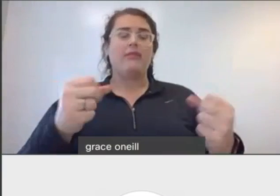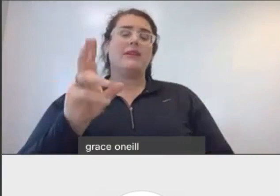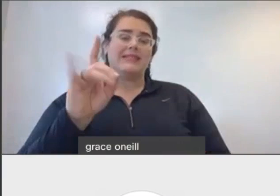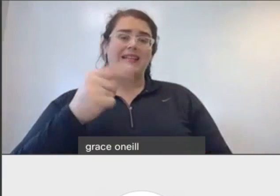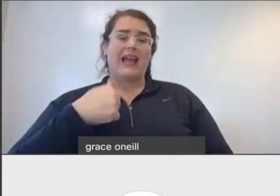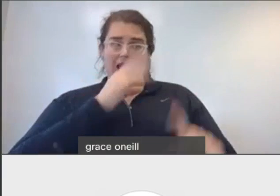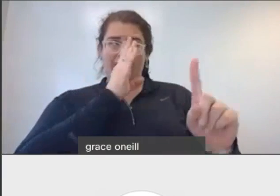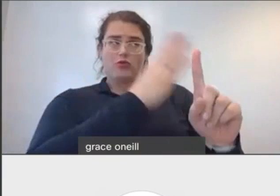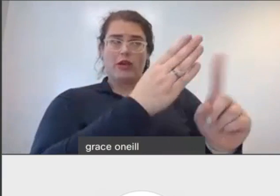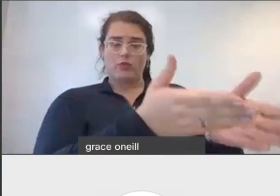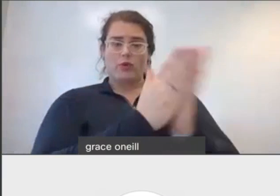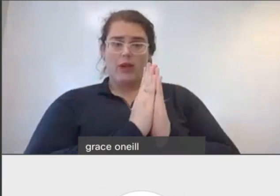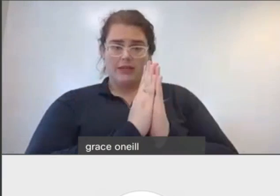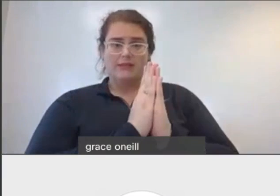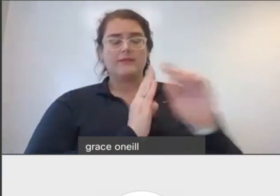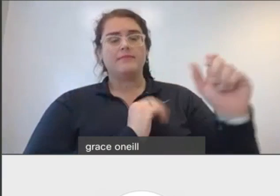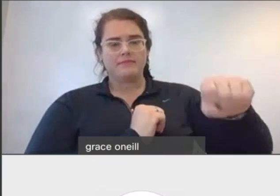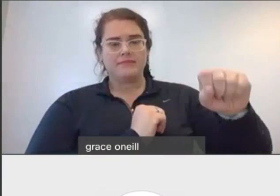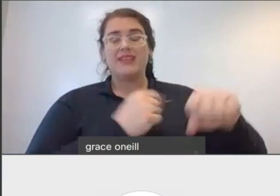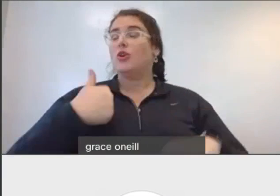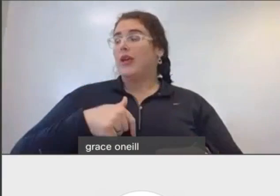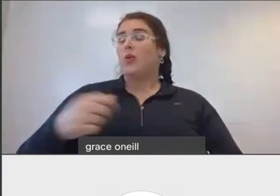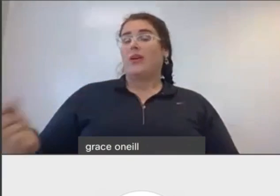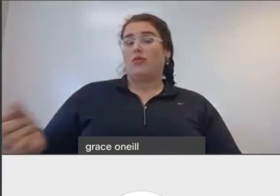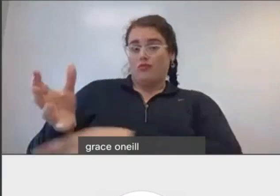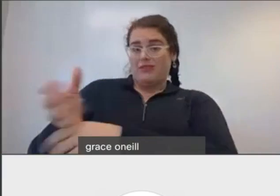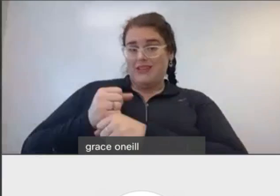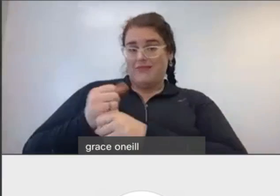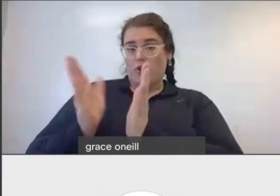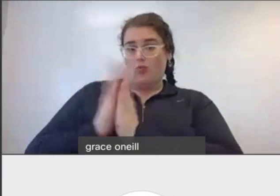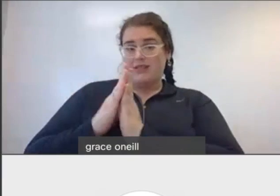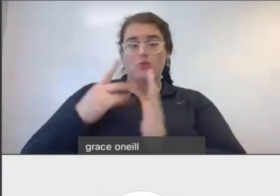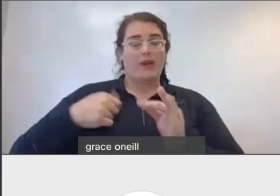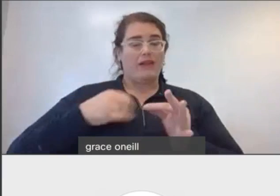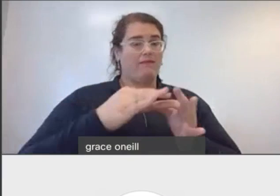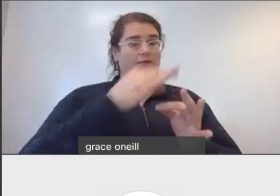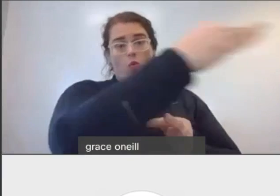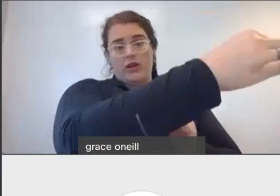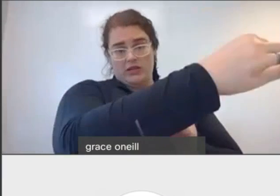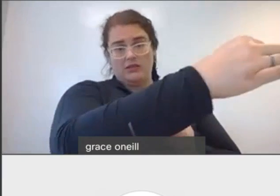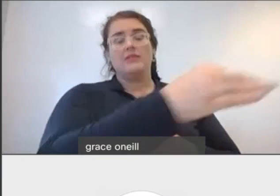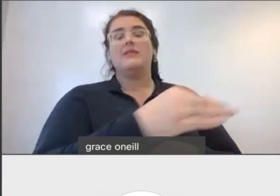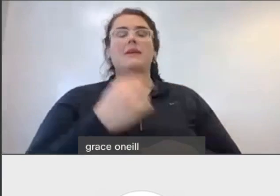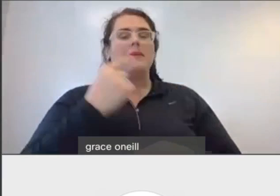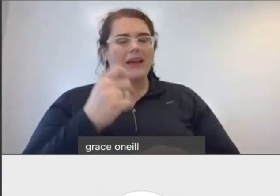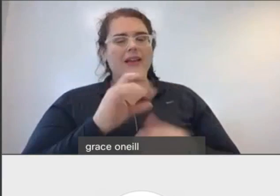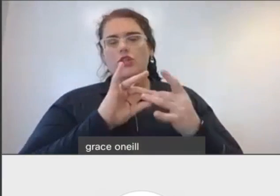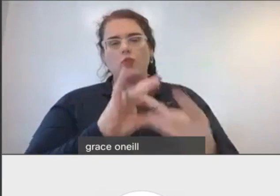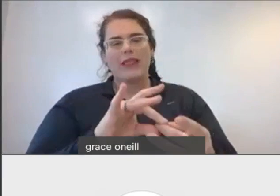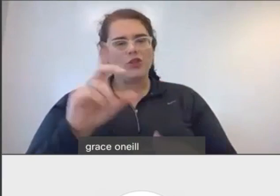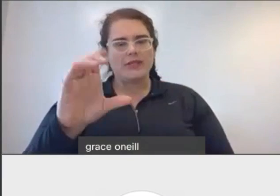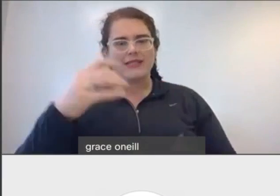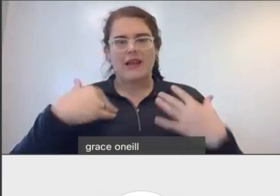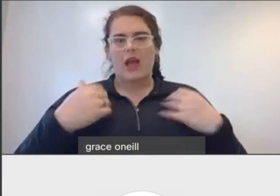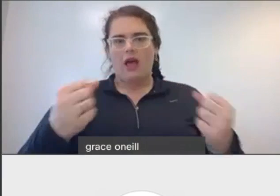forwarded on the request that we received. This is related to a DC Health regulation. And just as a reminder